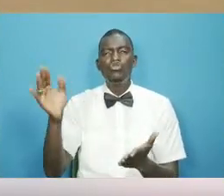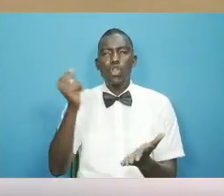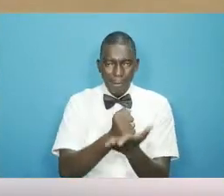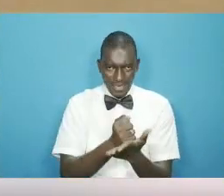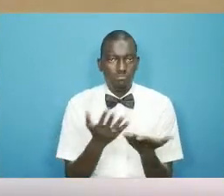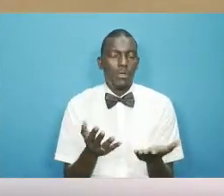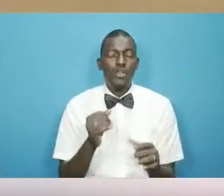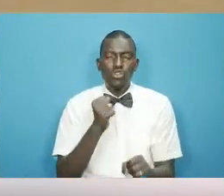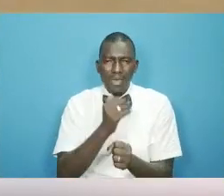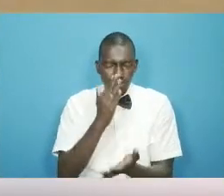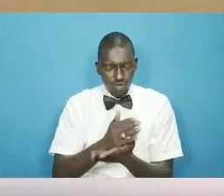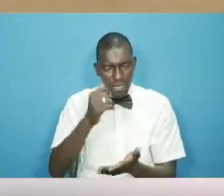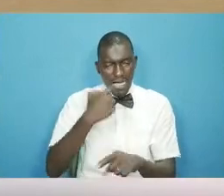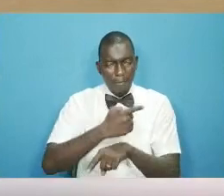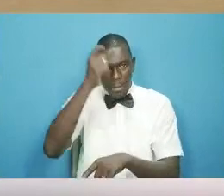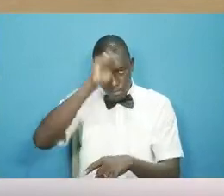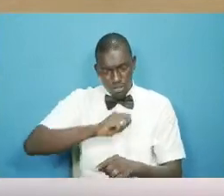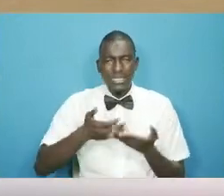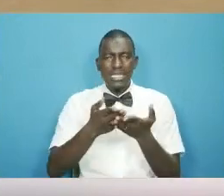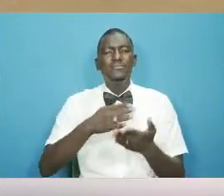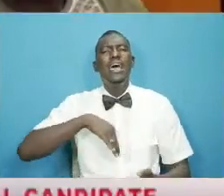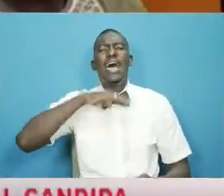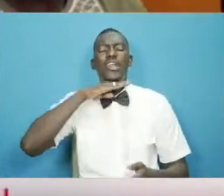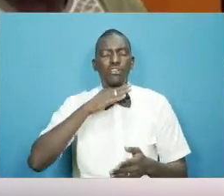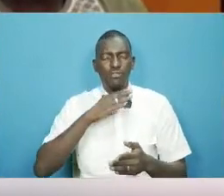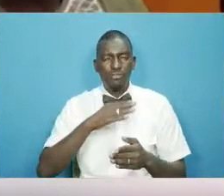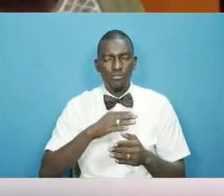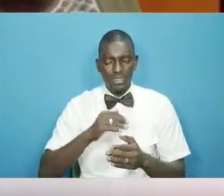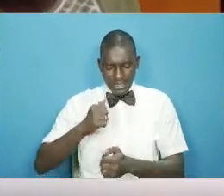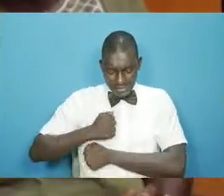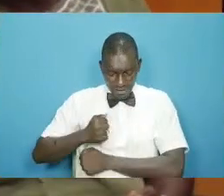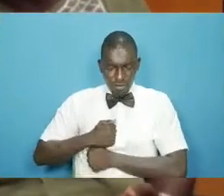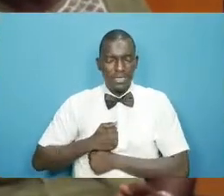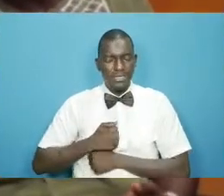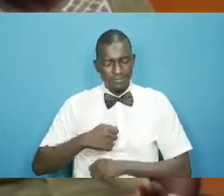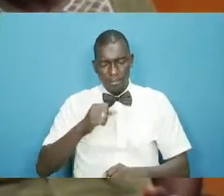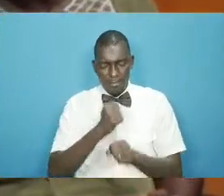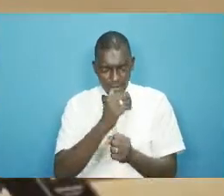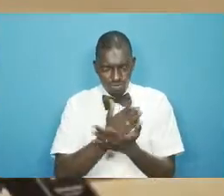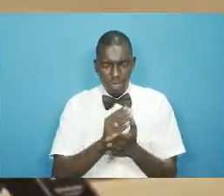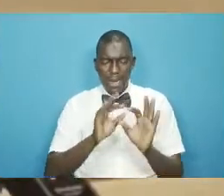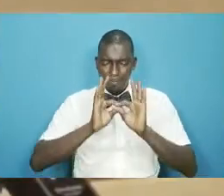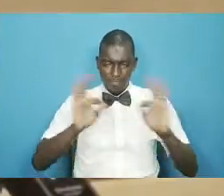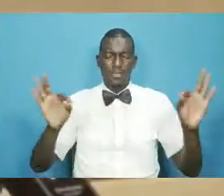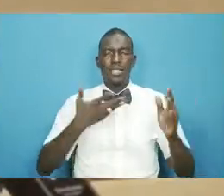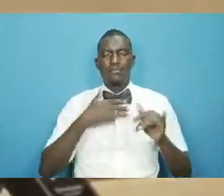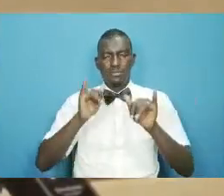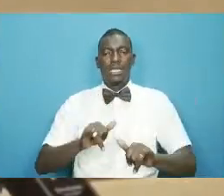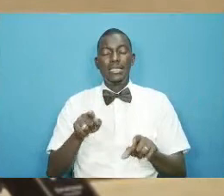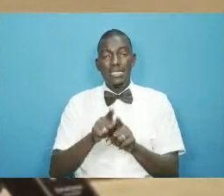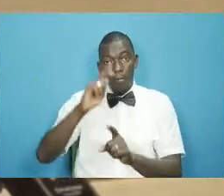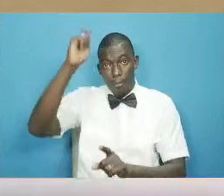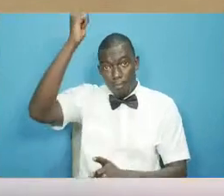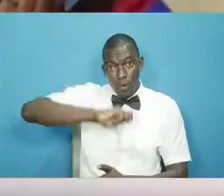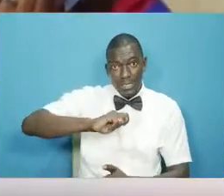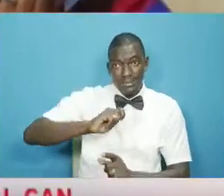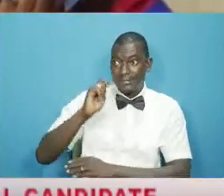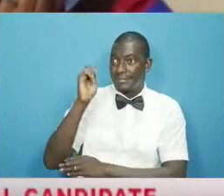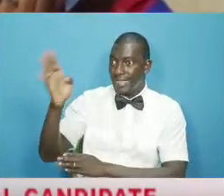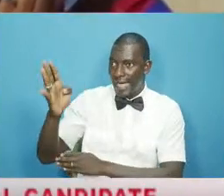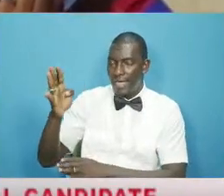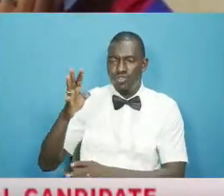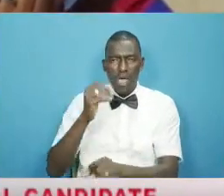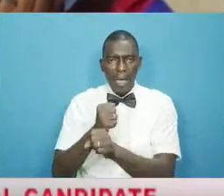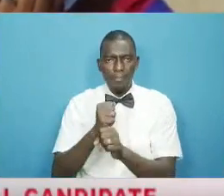in place sufficient security to avoid any unnecessary or ugly scene. And the police will be there to help